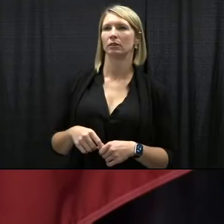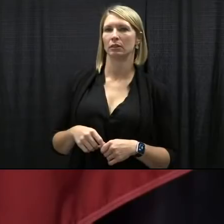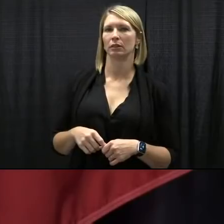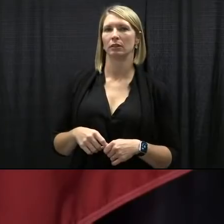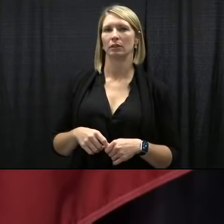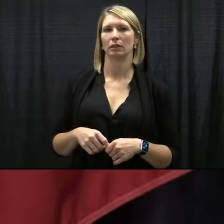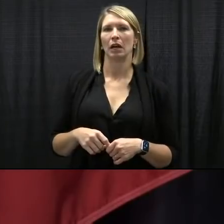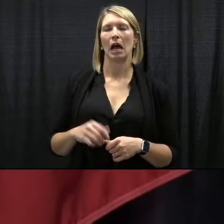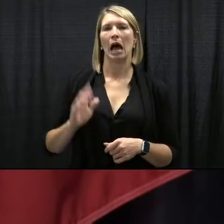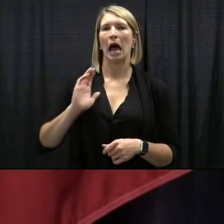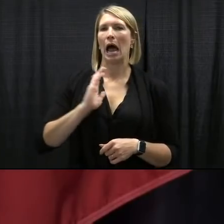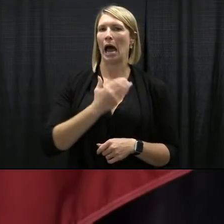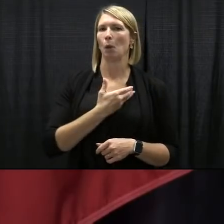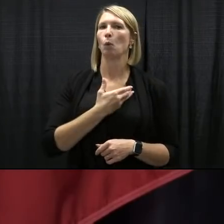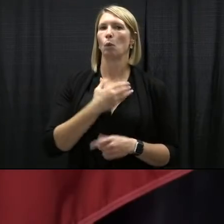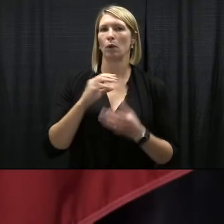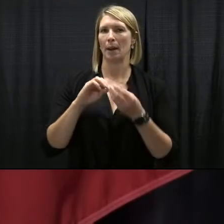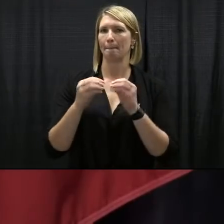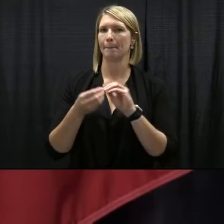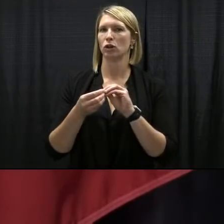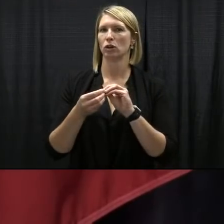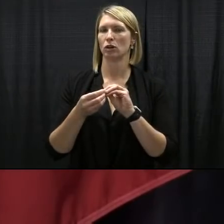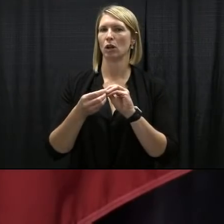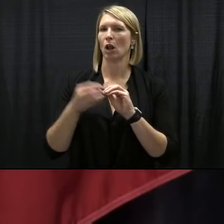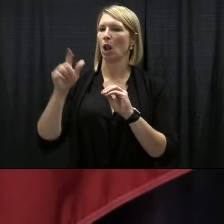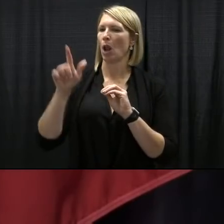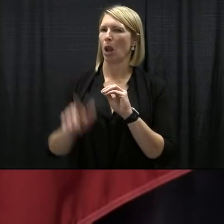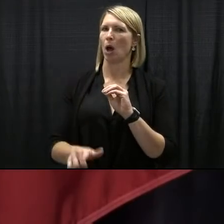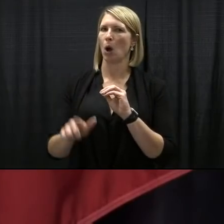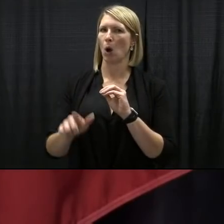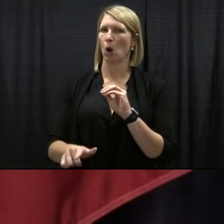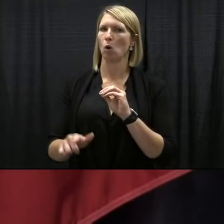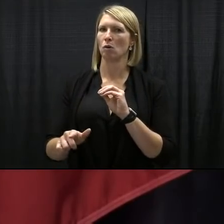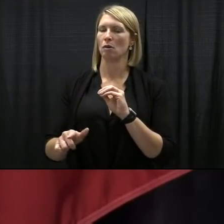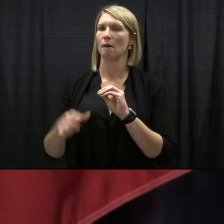our numbers are low in terms of hospitalizations, in terms